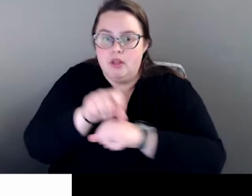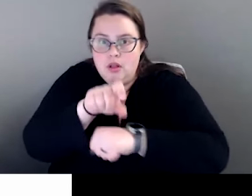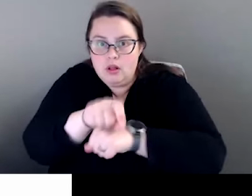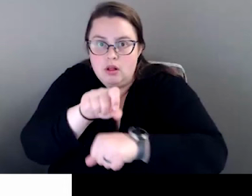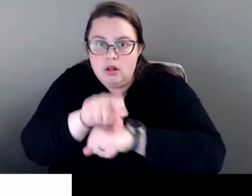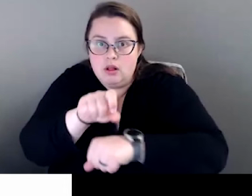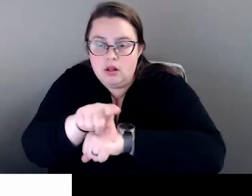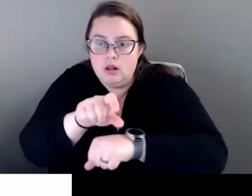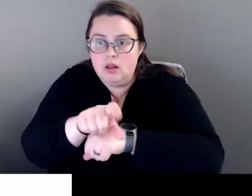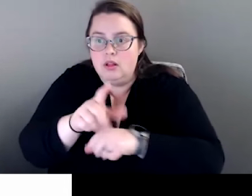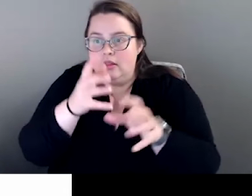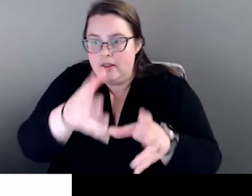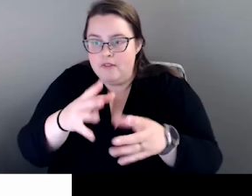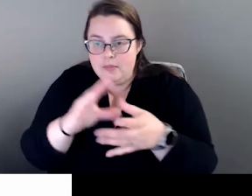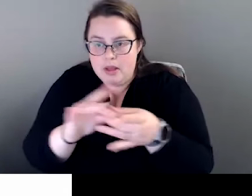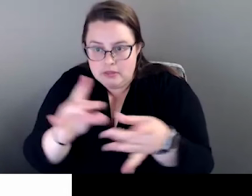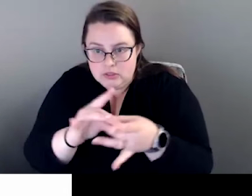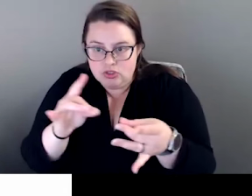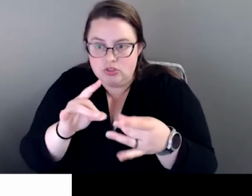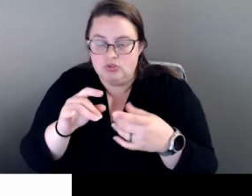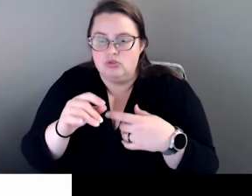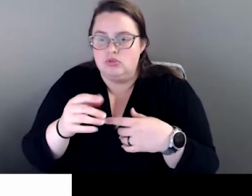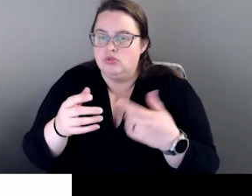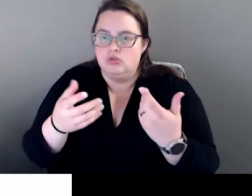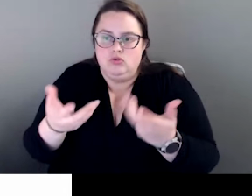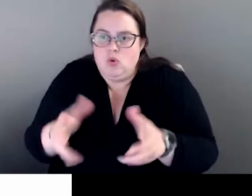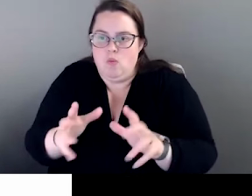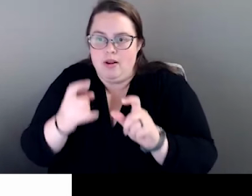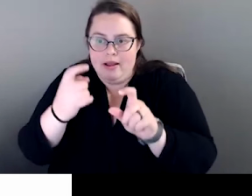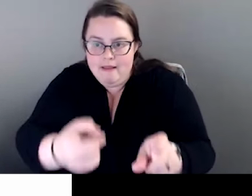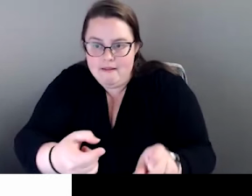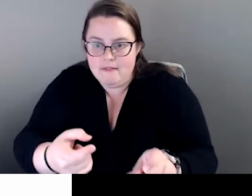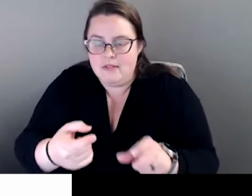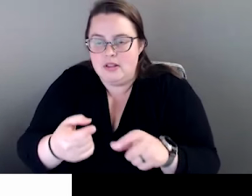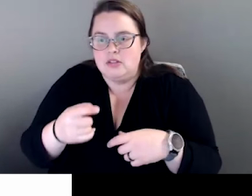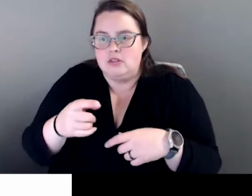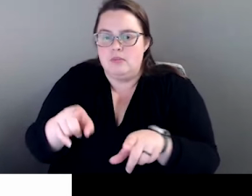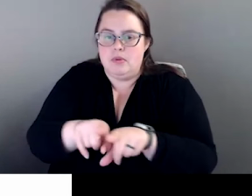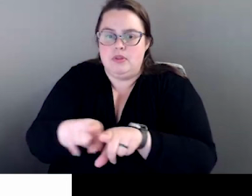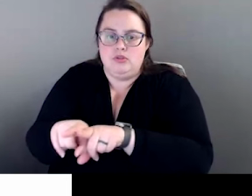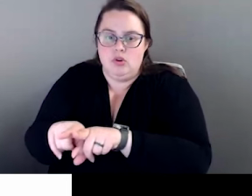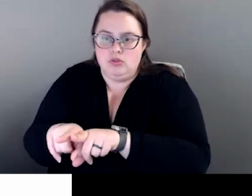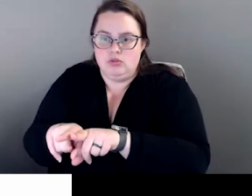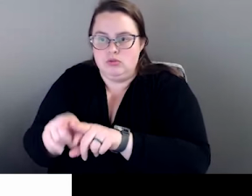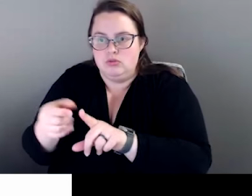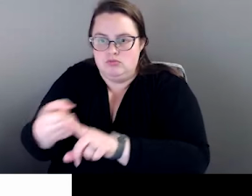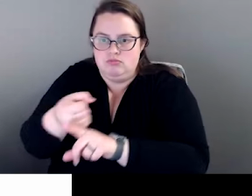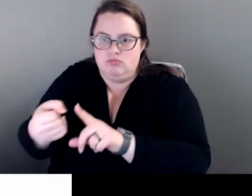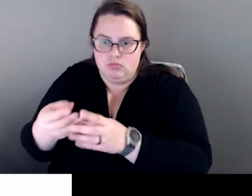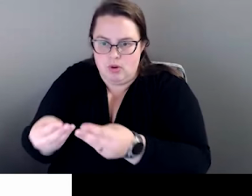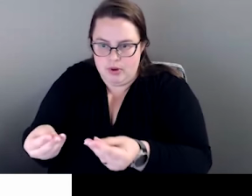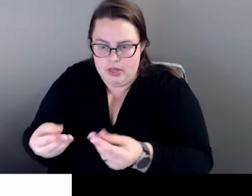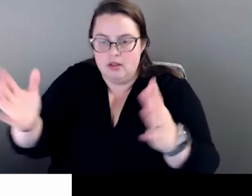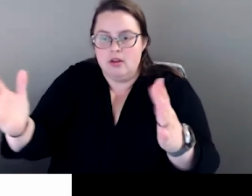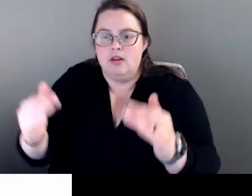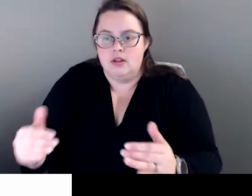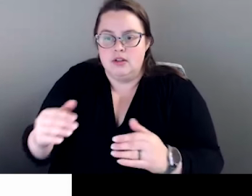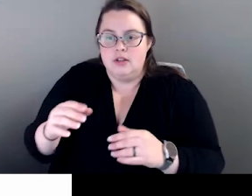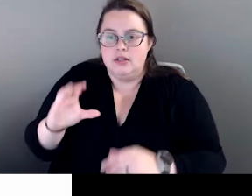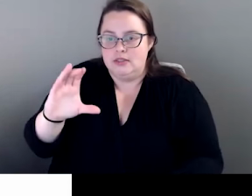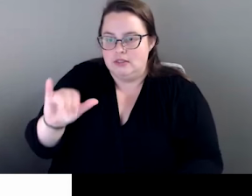unwanted gifts on their property or at their property or whatever it may be. And then there's also cyber stalking, because now everyone is on